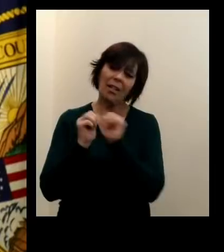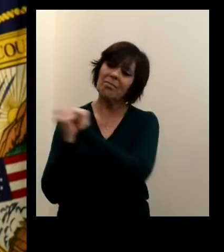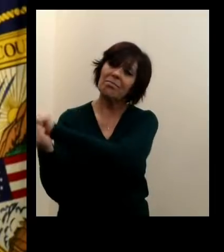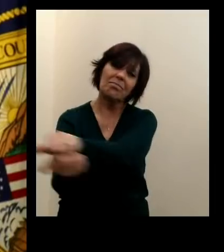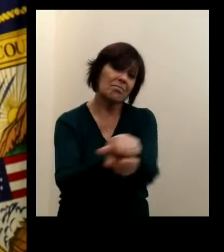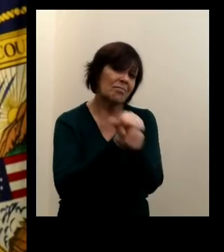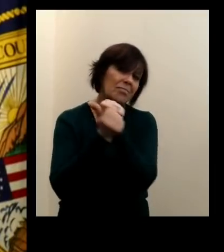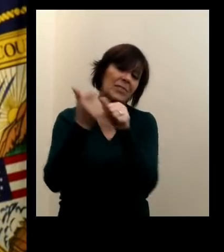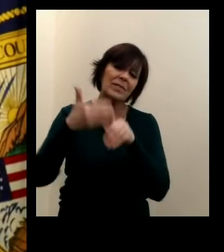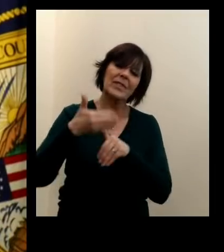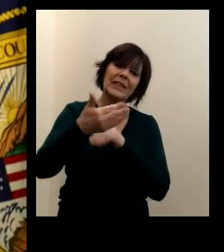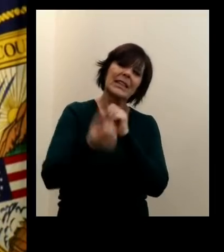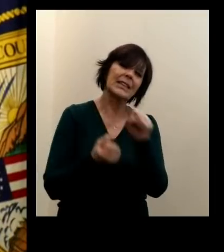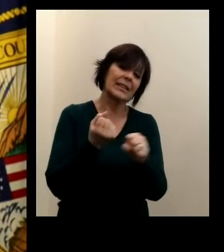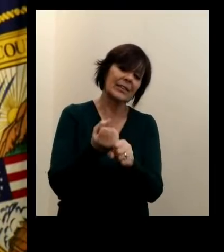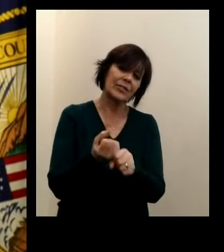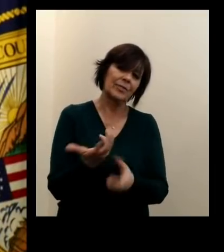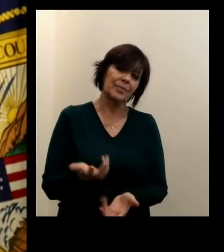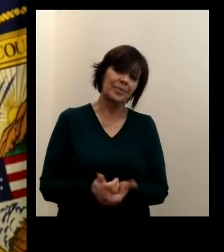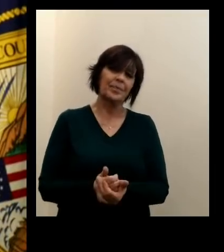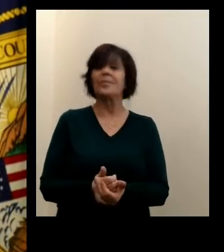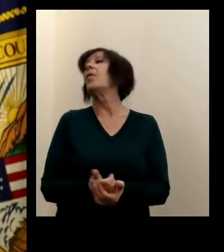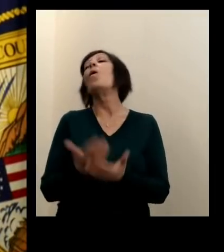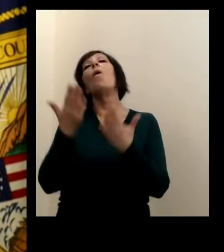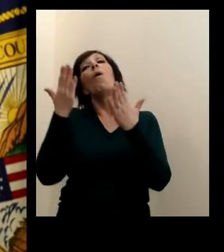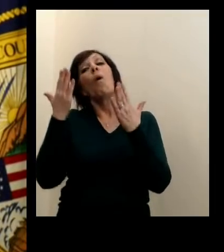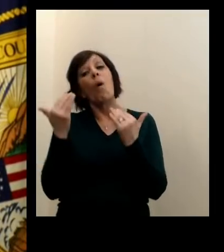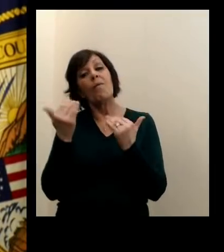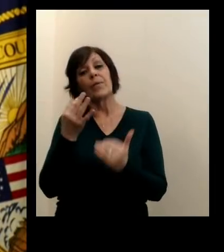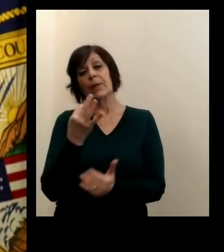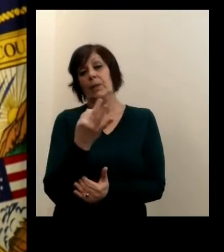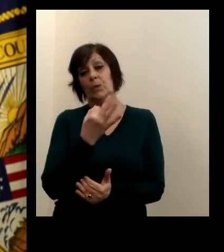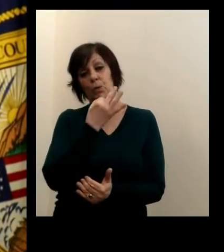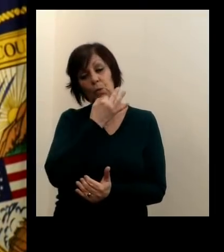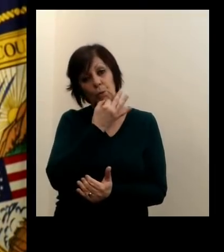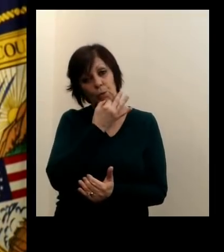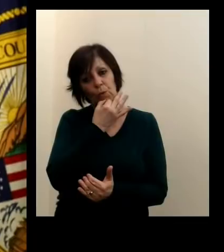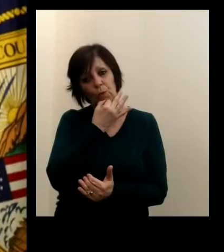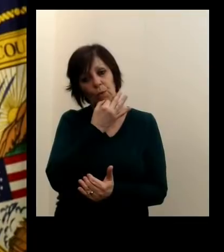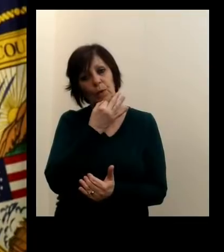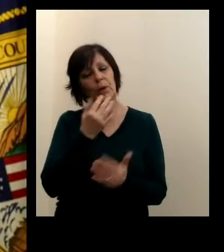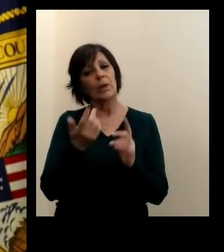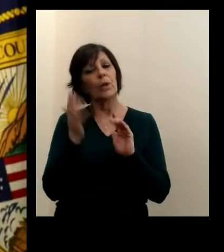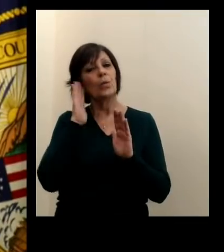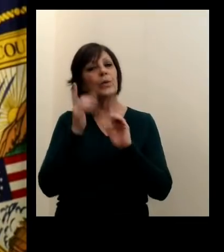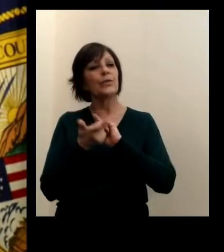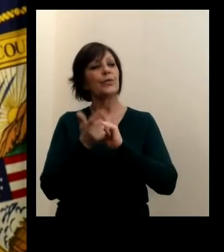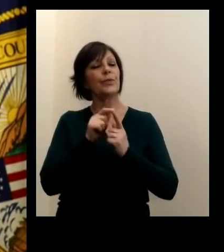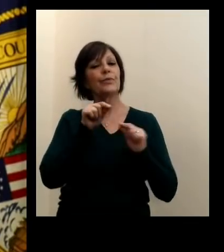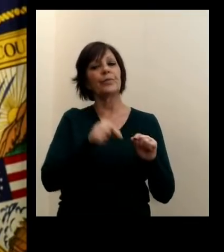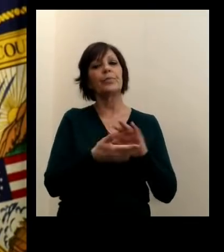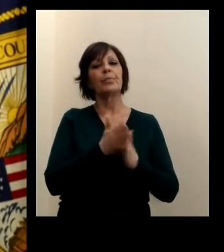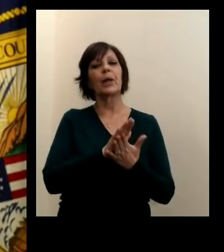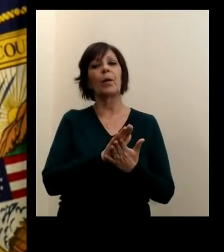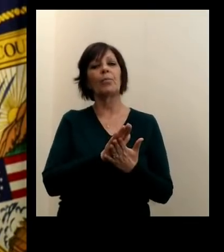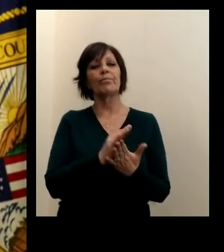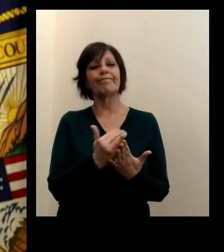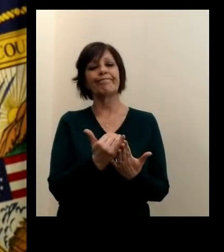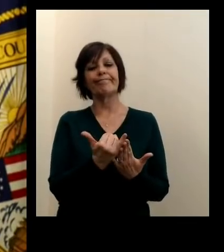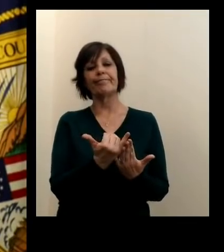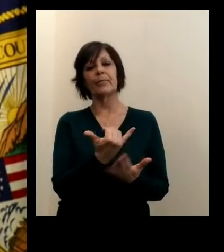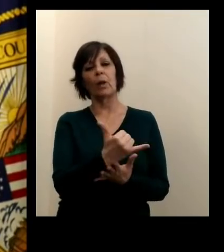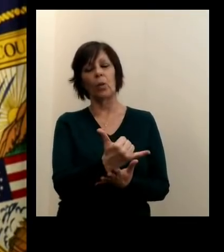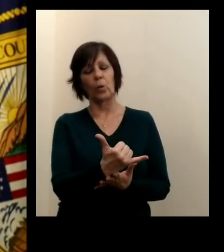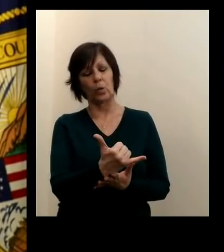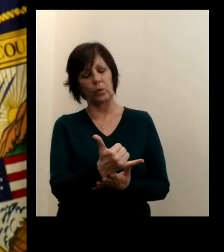together for the next year. And hopefully very soon we will have a change with regards to Erie County's cluster zone